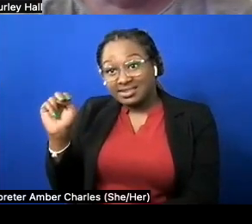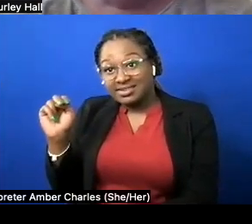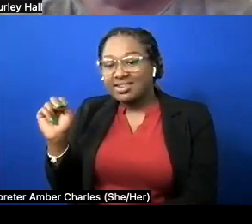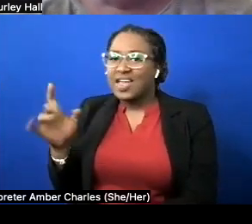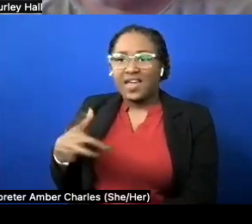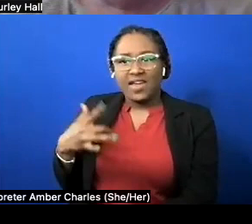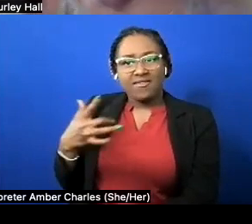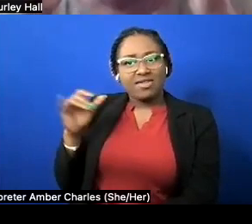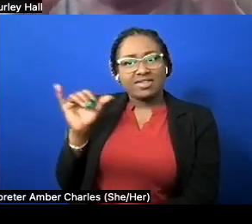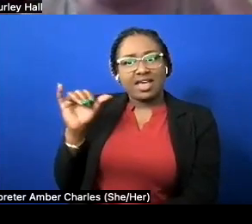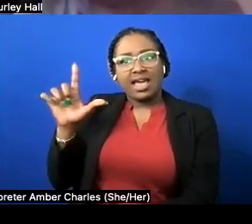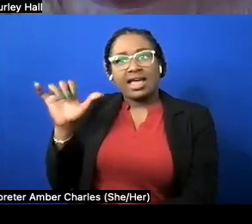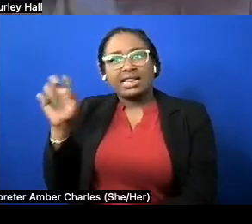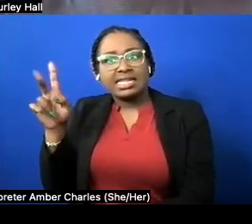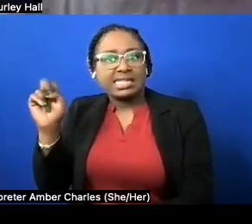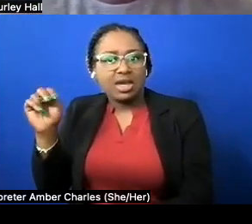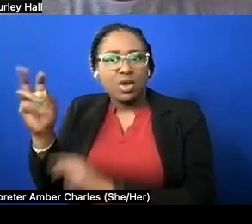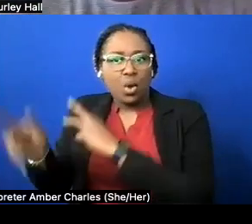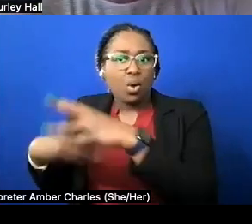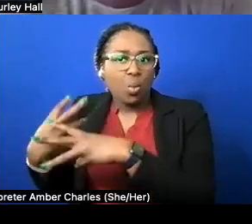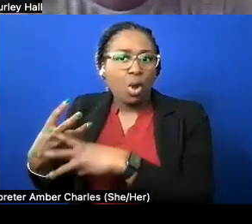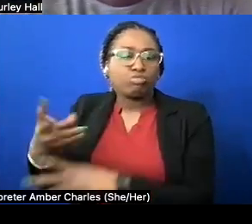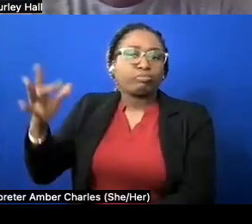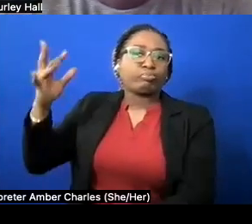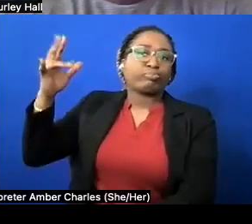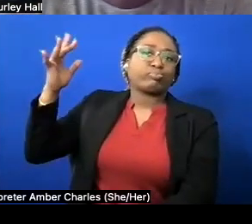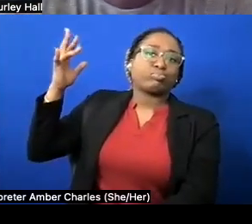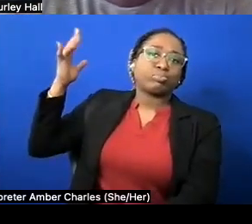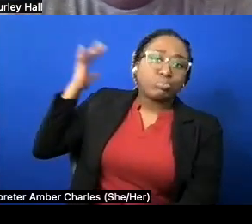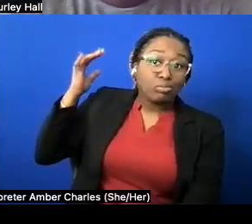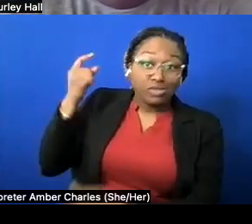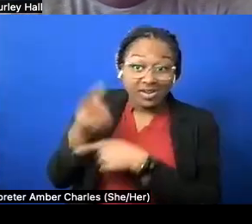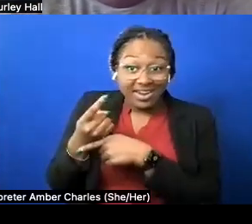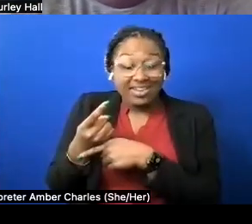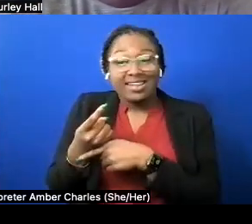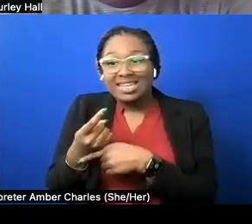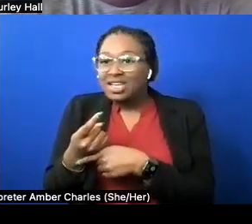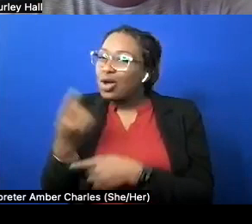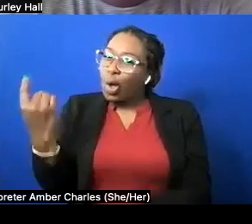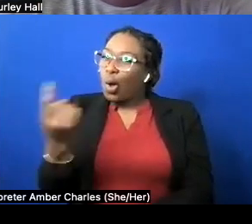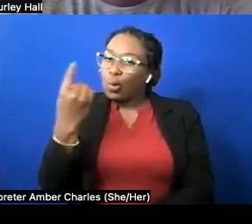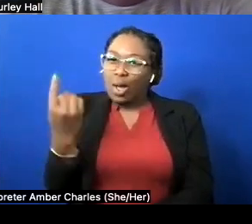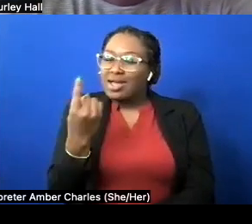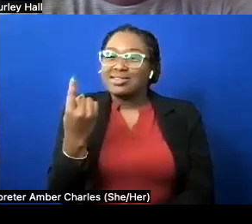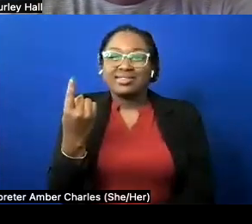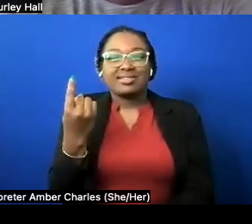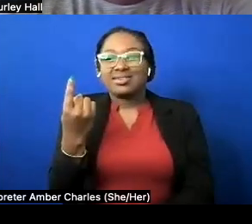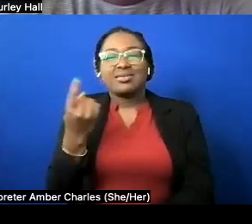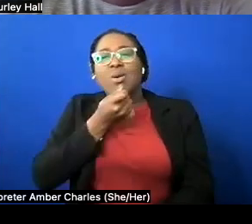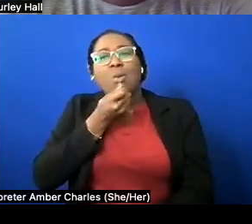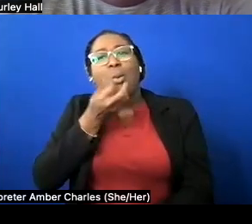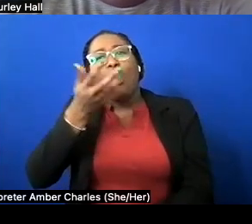like in the LinkedIn world, we go way back. And you have always just been so warm